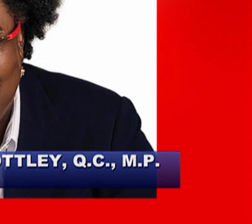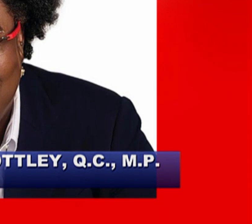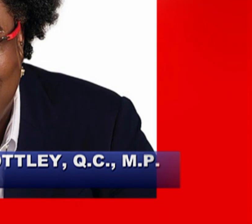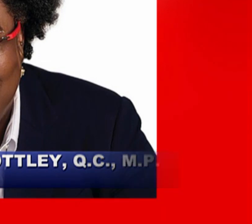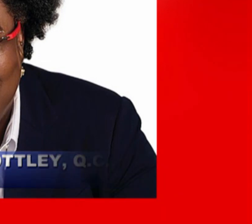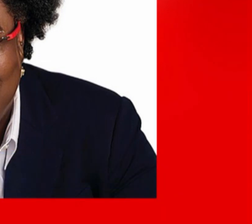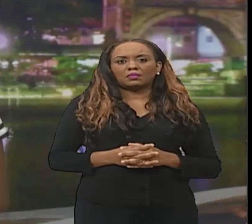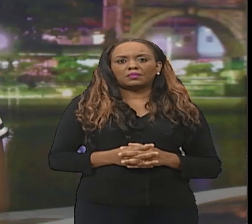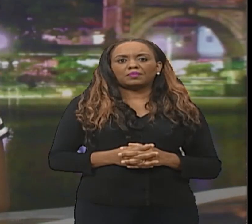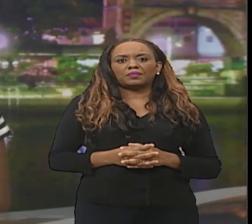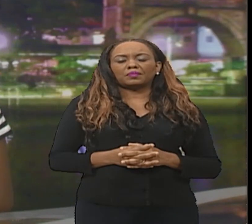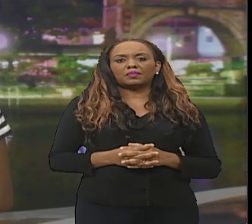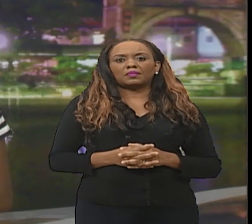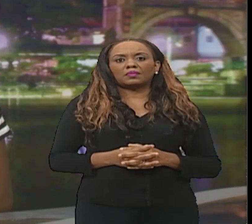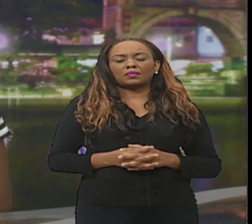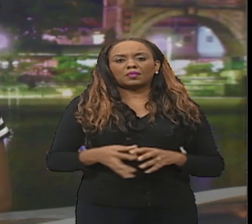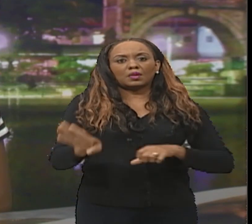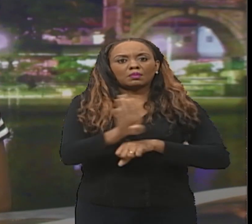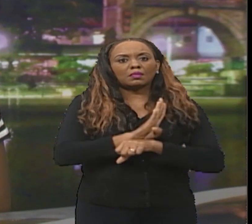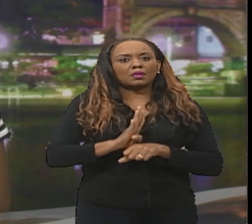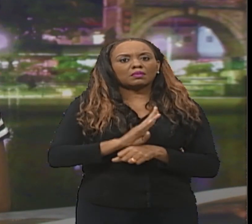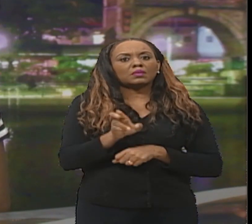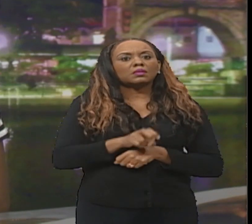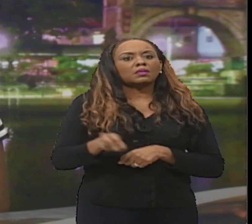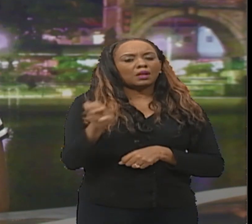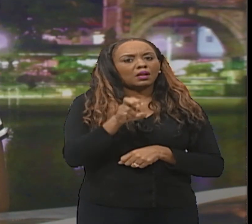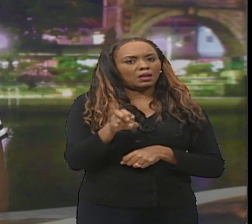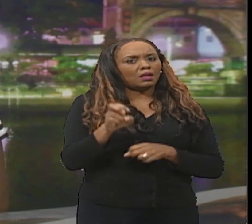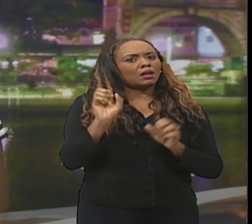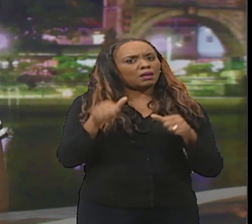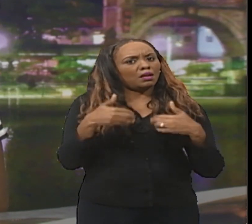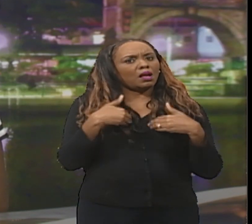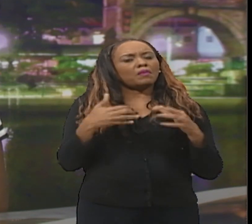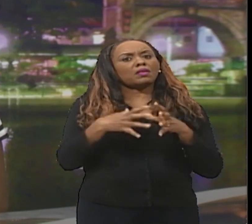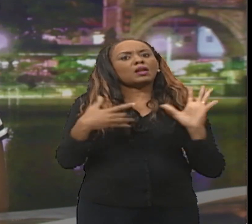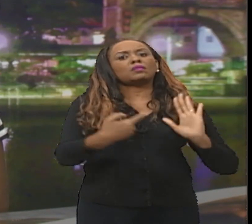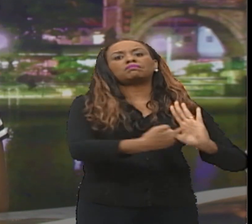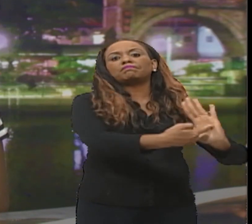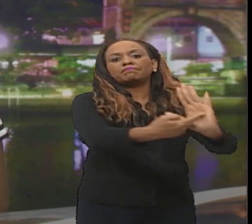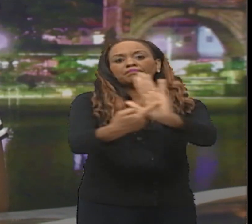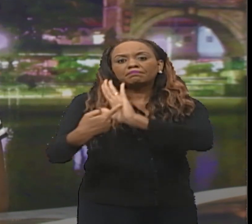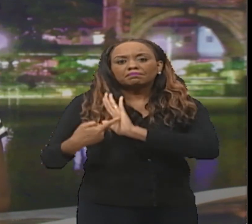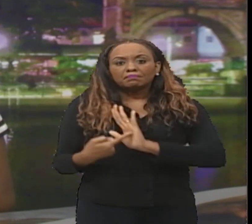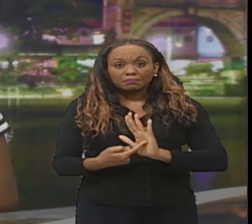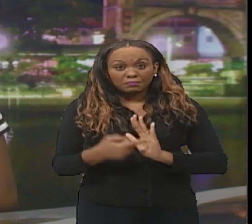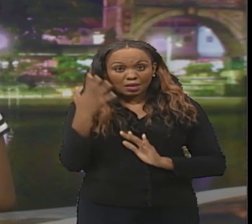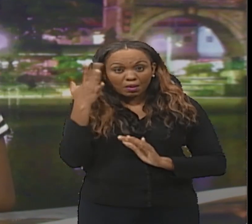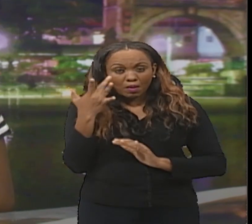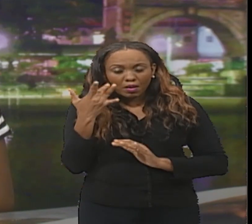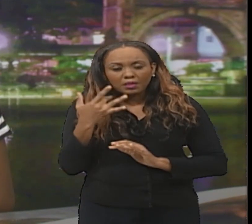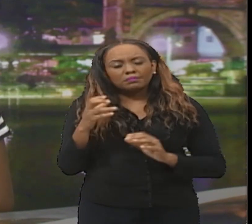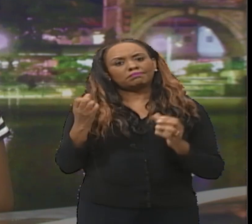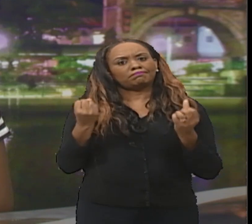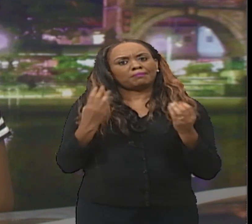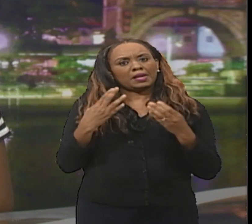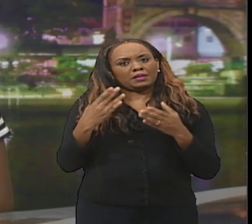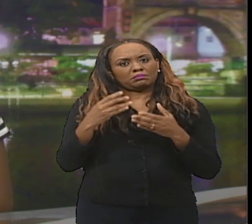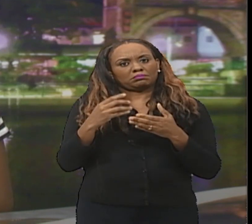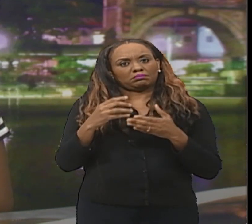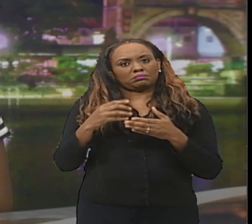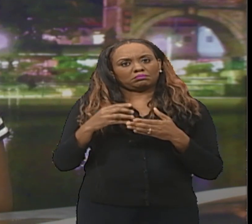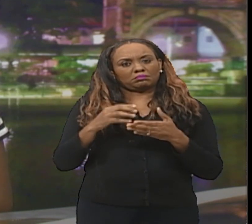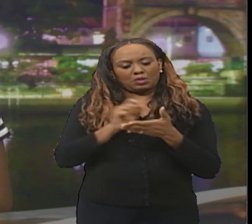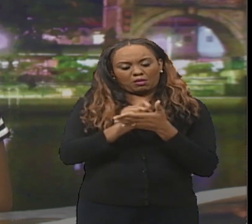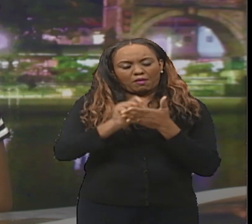here. Well, Barbados' tourism product could get unprecedented exposure from hundreds of travel writers